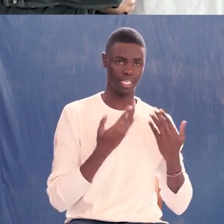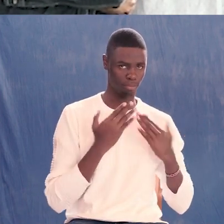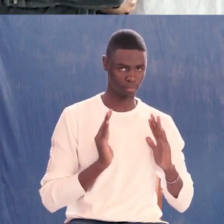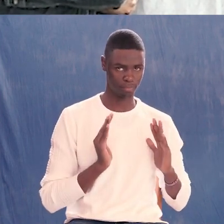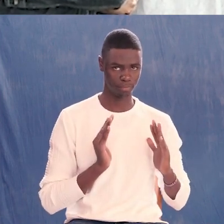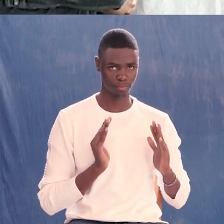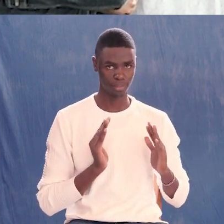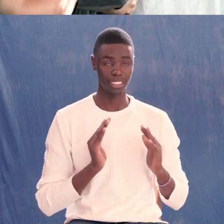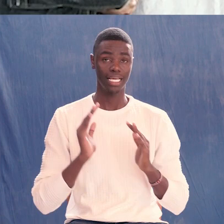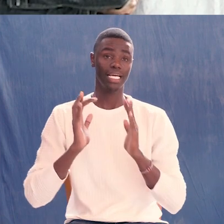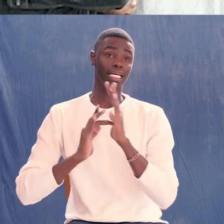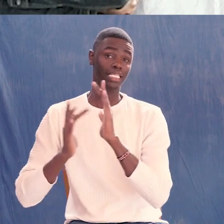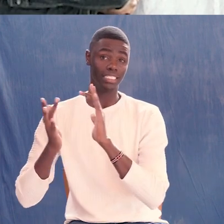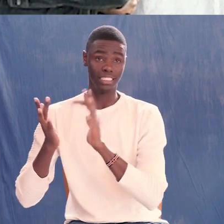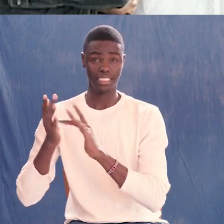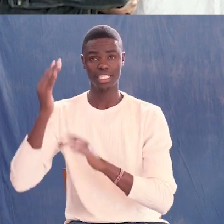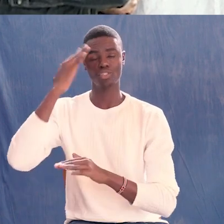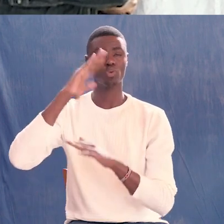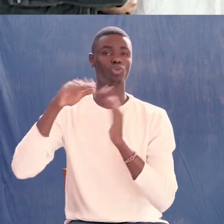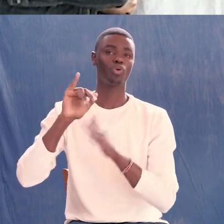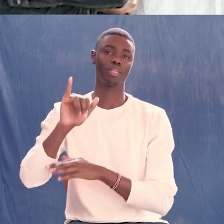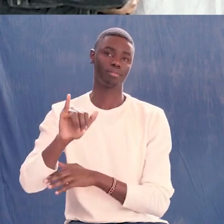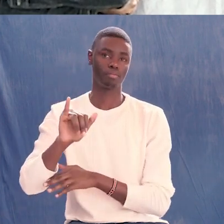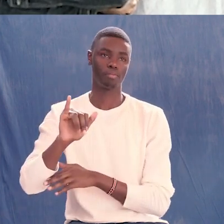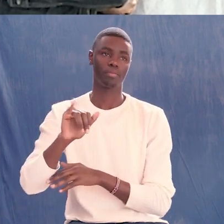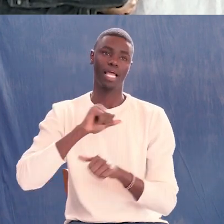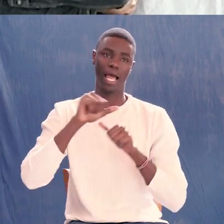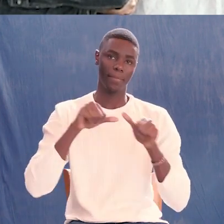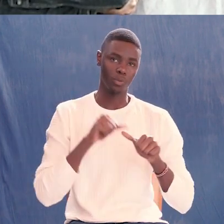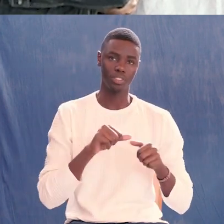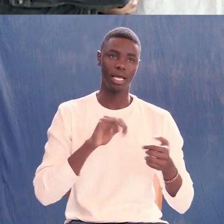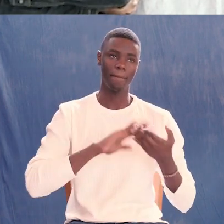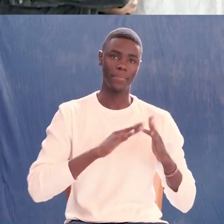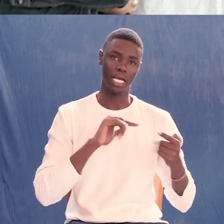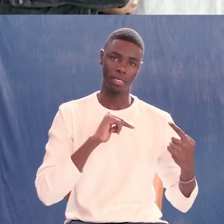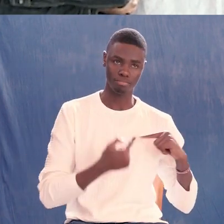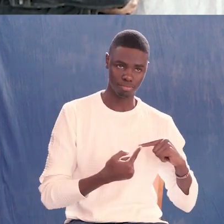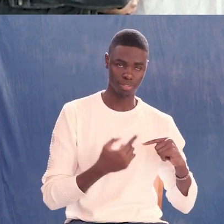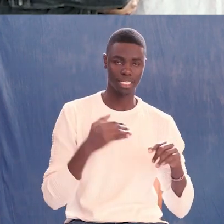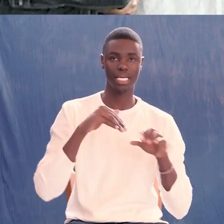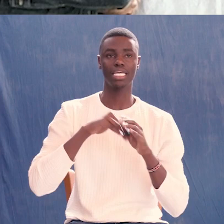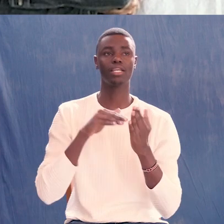And Jesus knows all about being hurt and vulnerability.